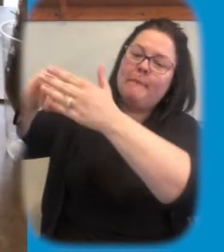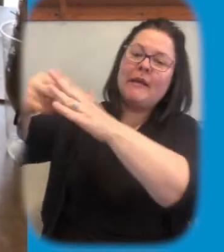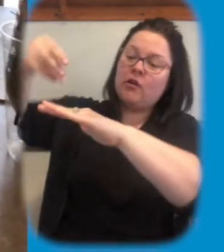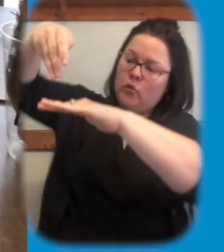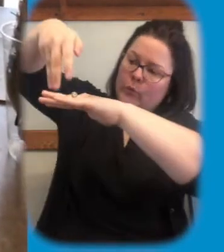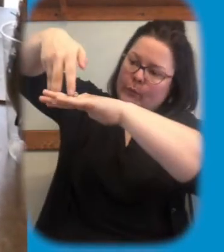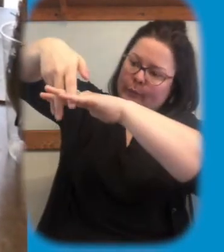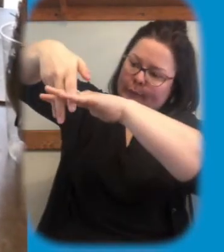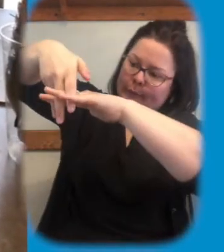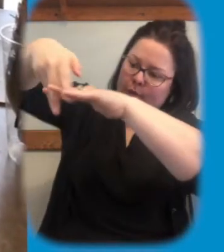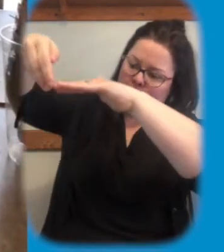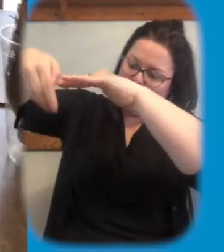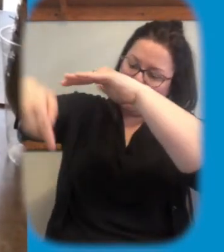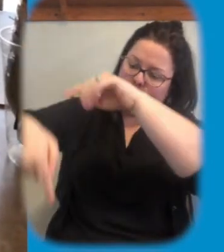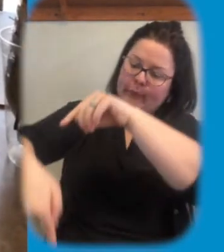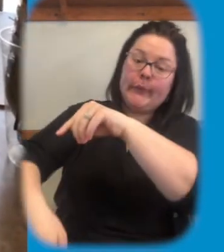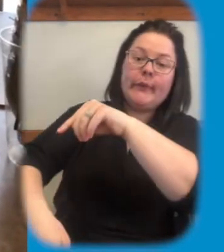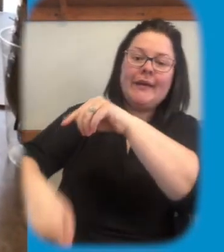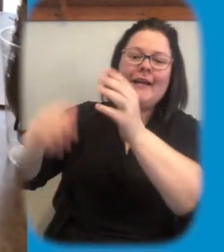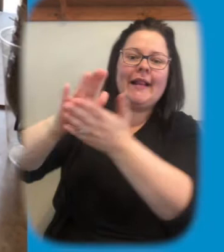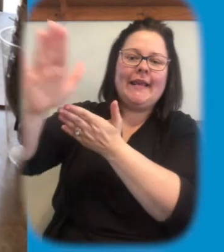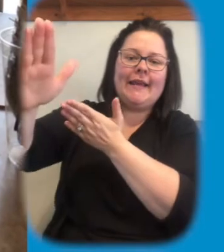audience.